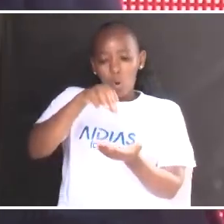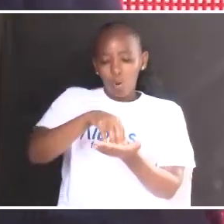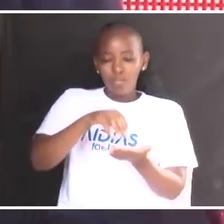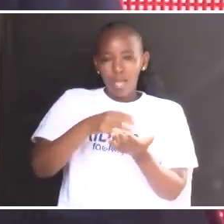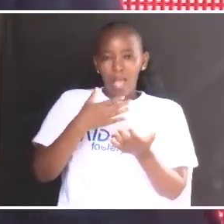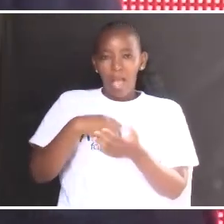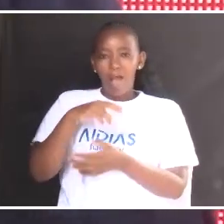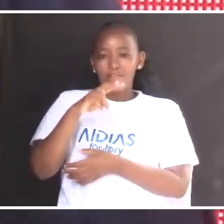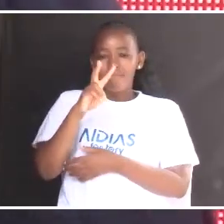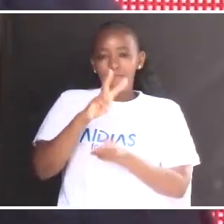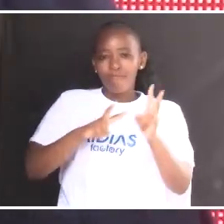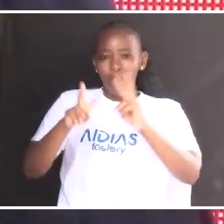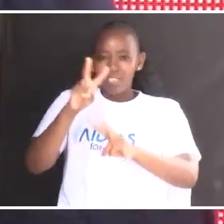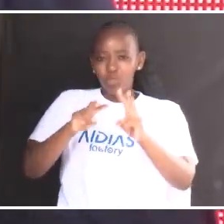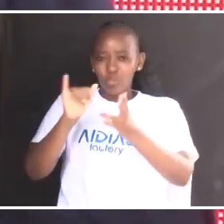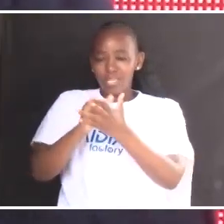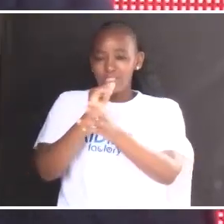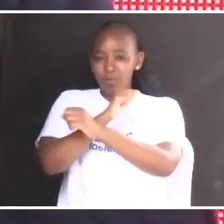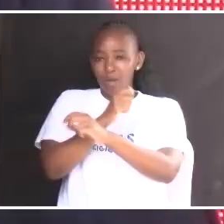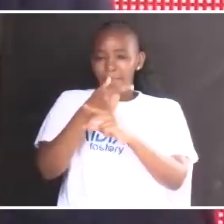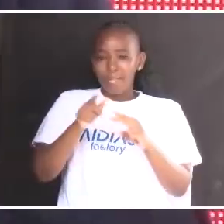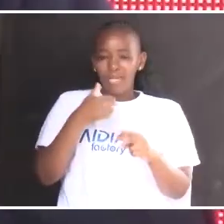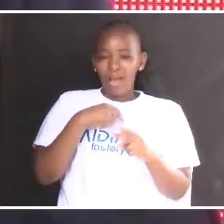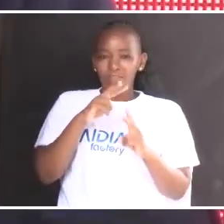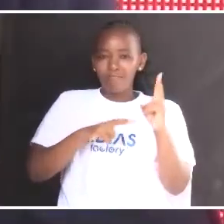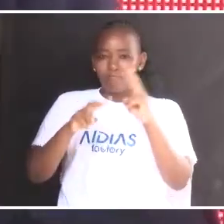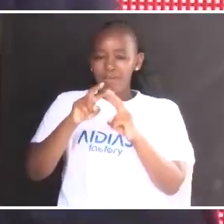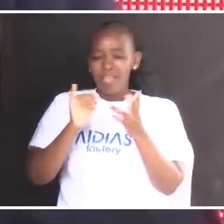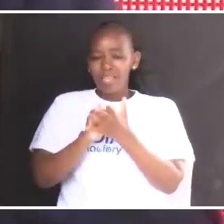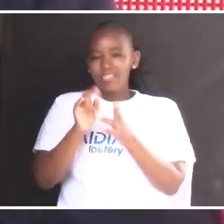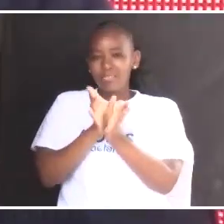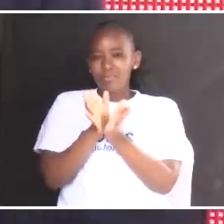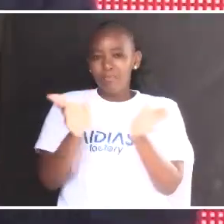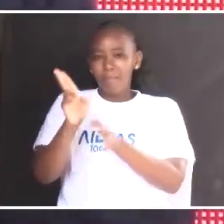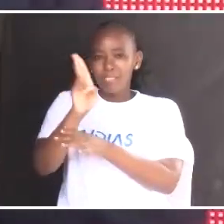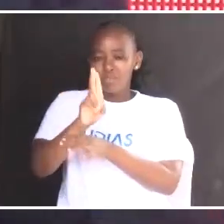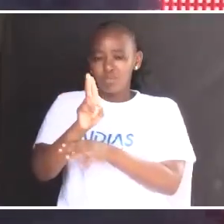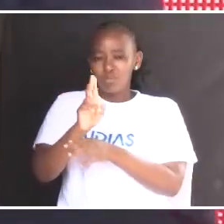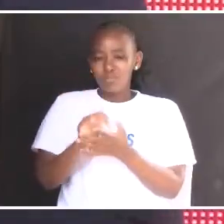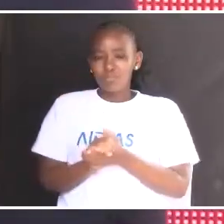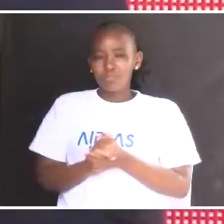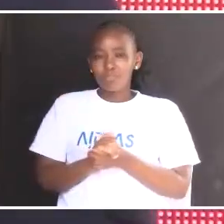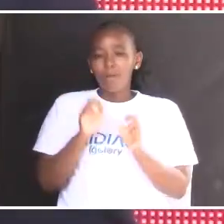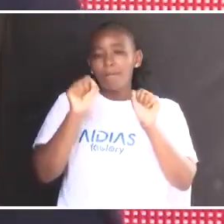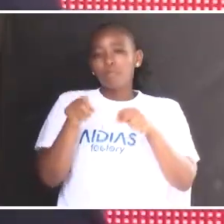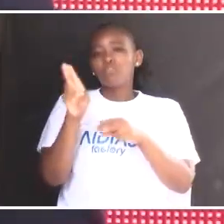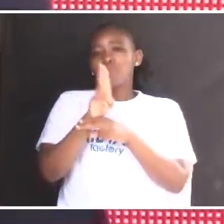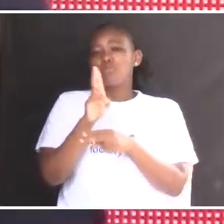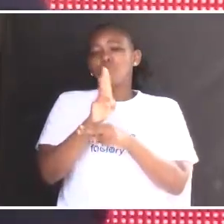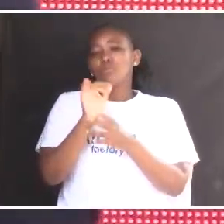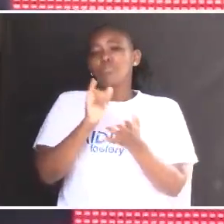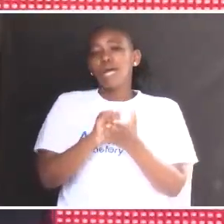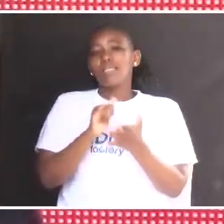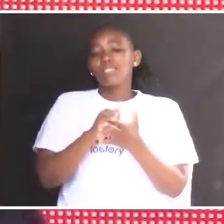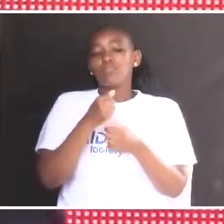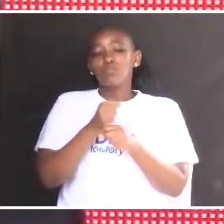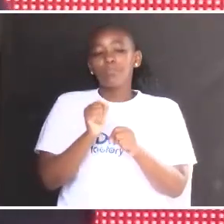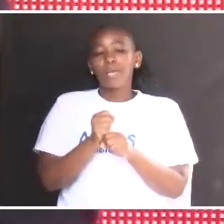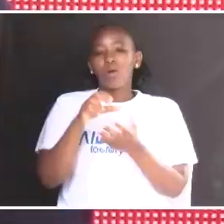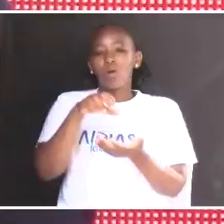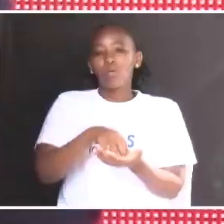a version that is still protected, but there is a version that is in public domain. So you can actually use that to create